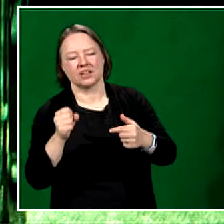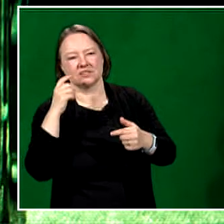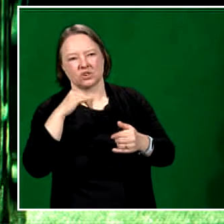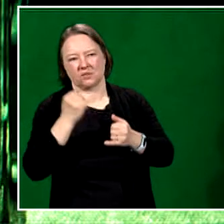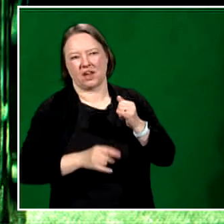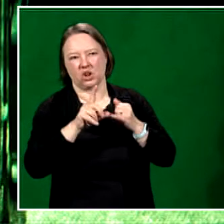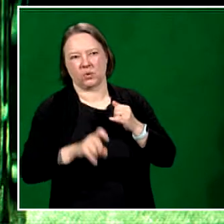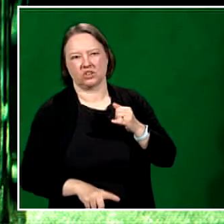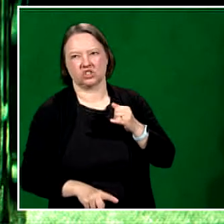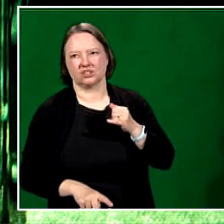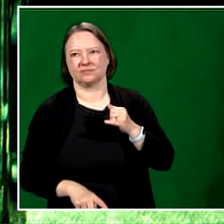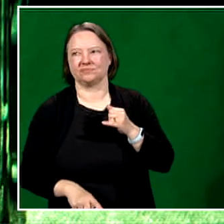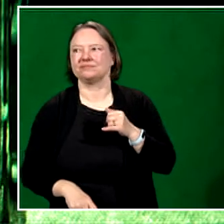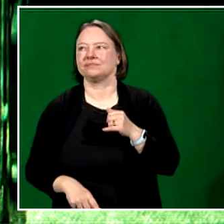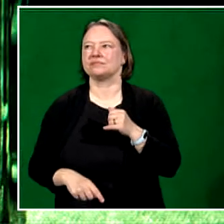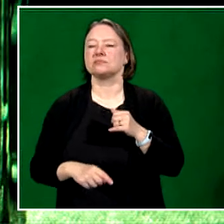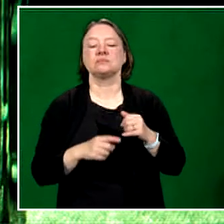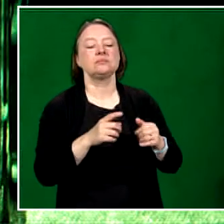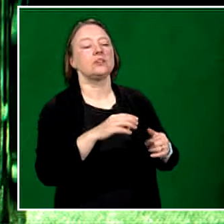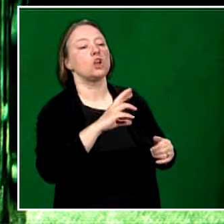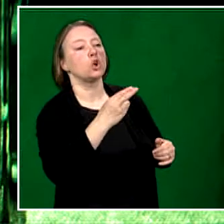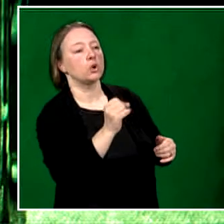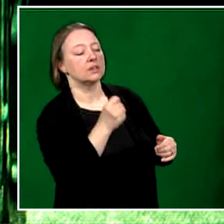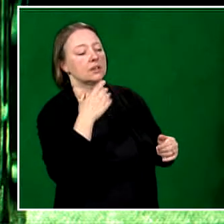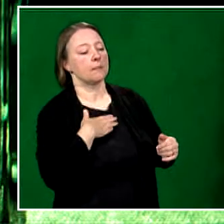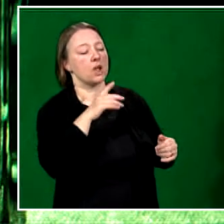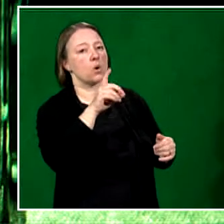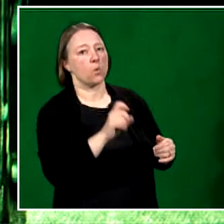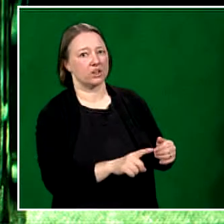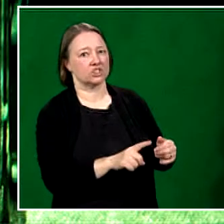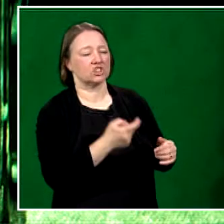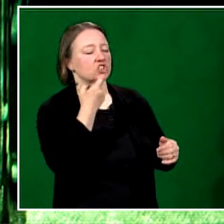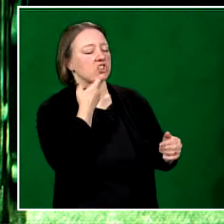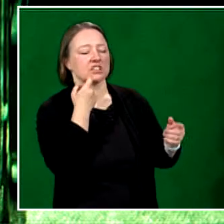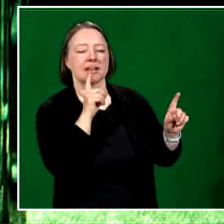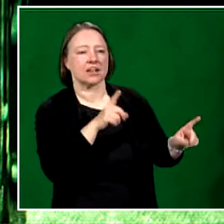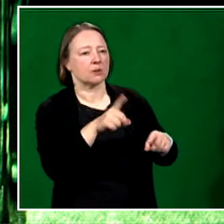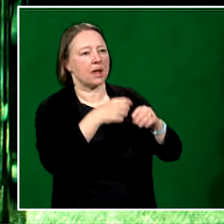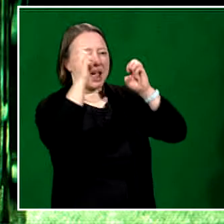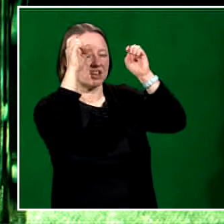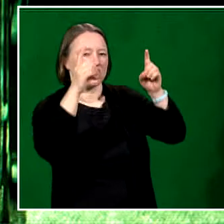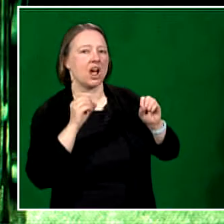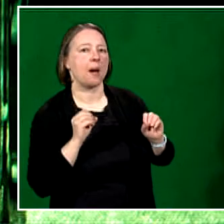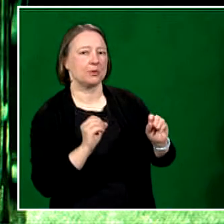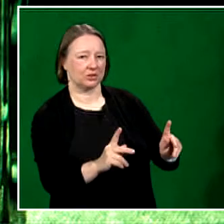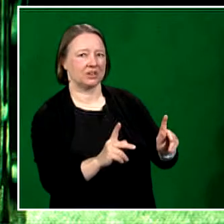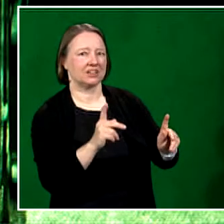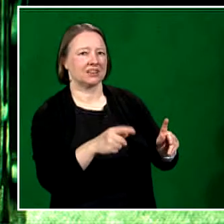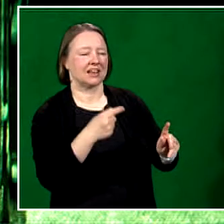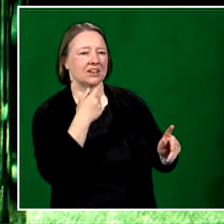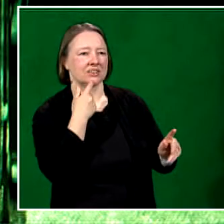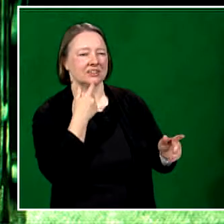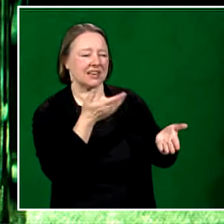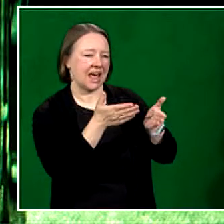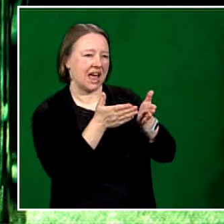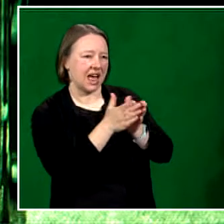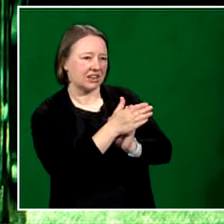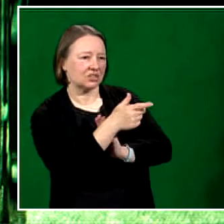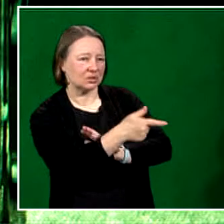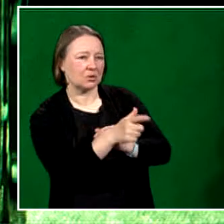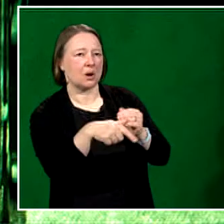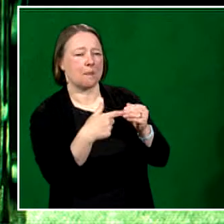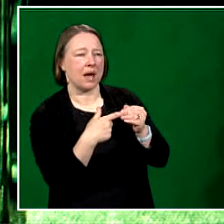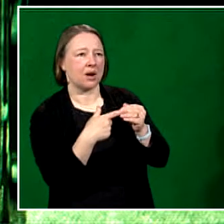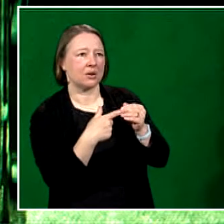final question. Yeah, well, I think my question was just answered about the educational opportunities, and I was going to ask you